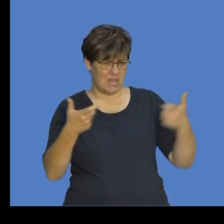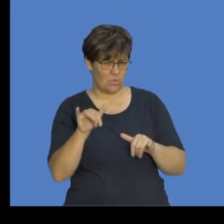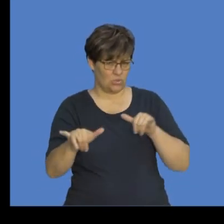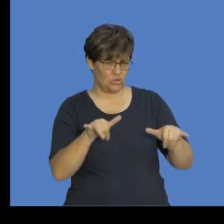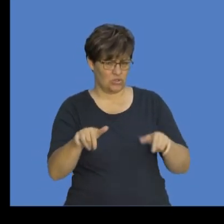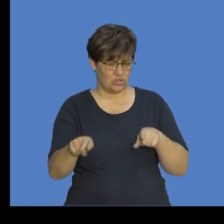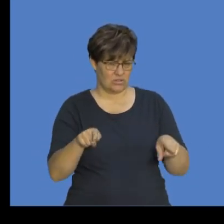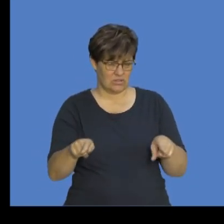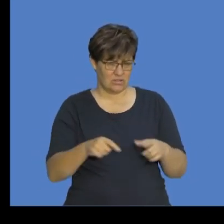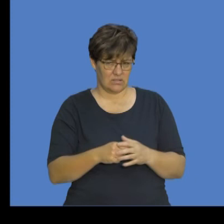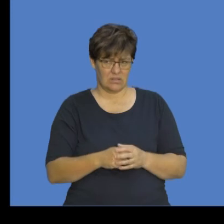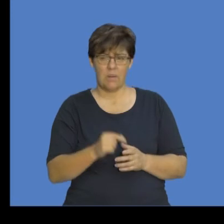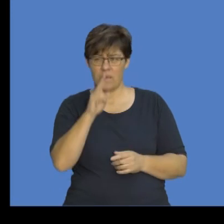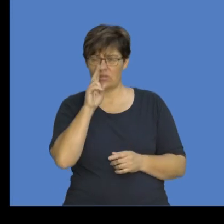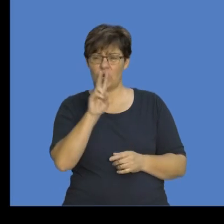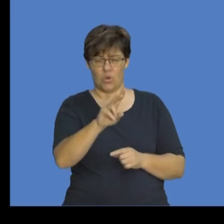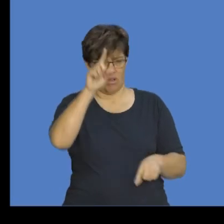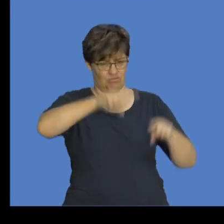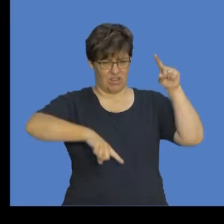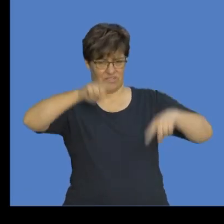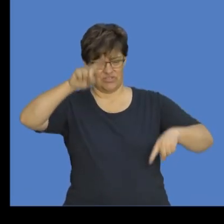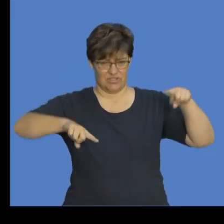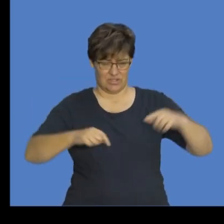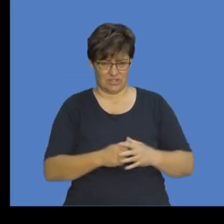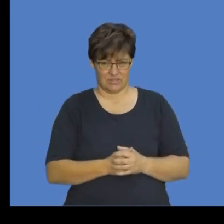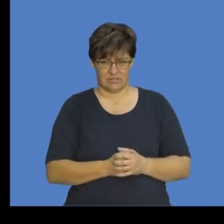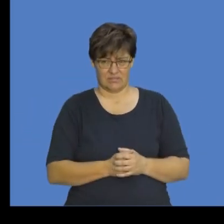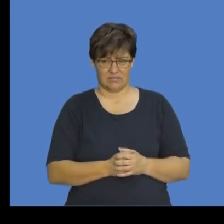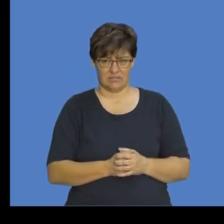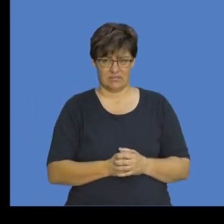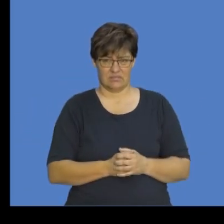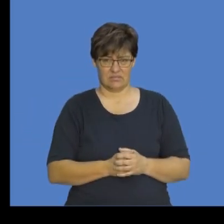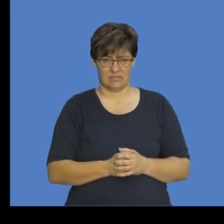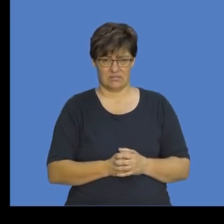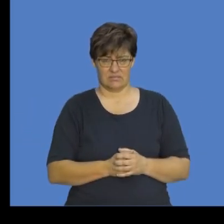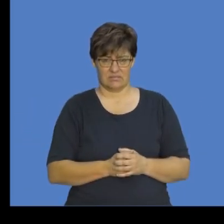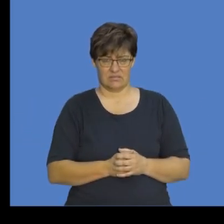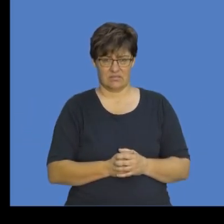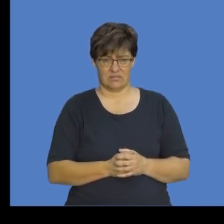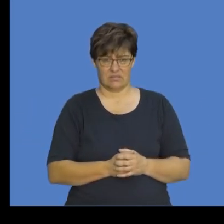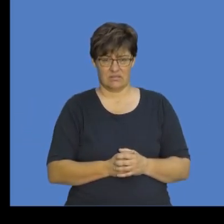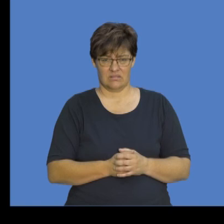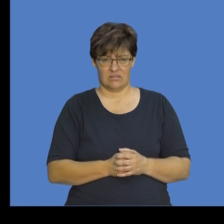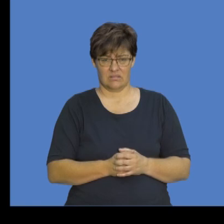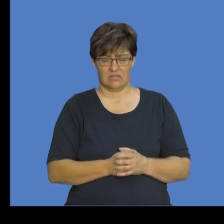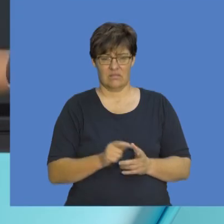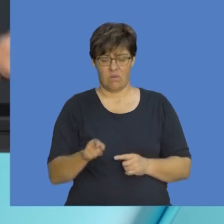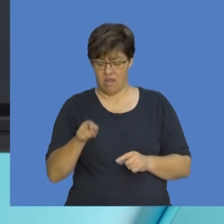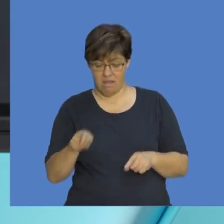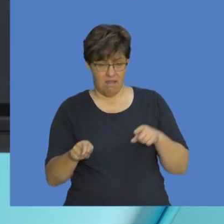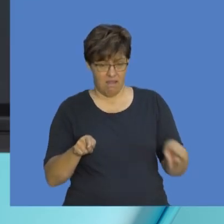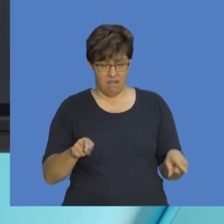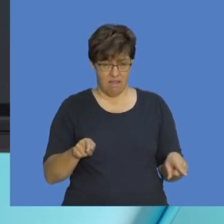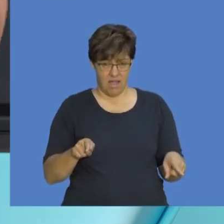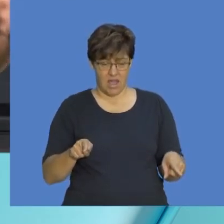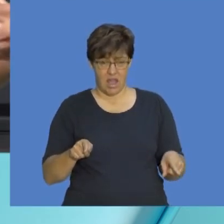question? We have to look at the range to answer the question. Which whisker